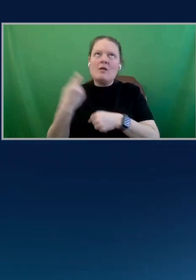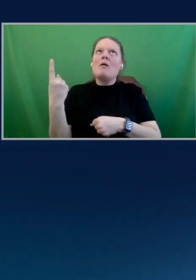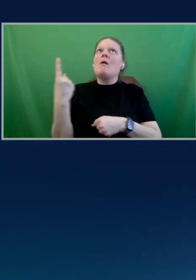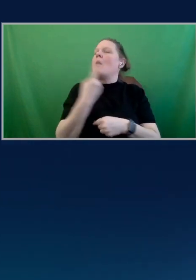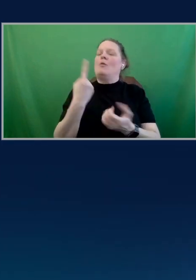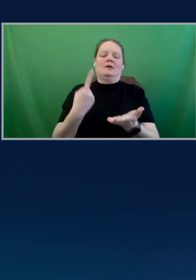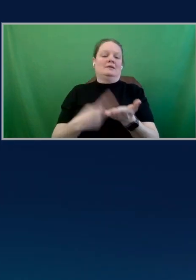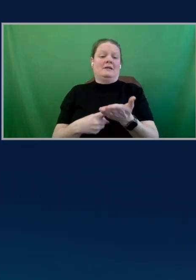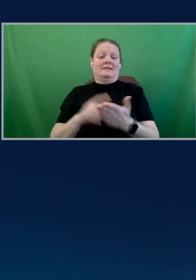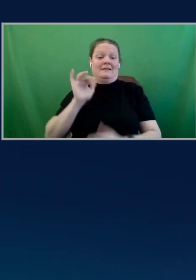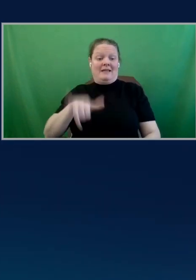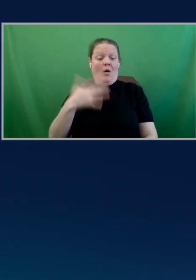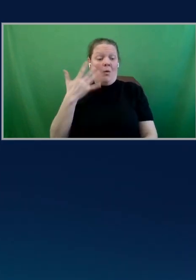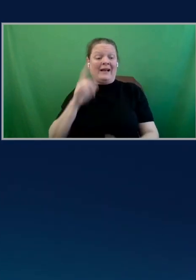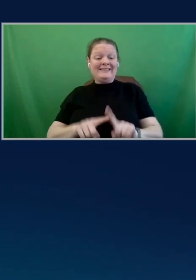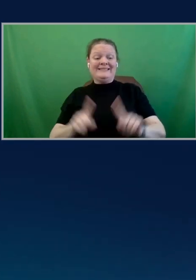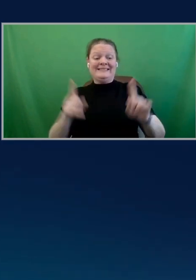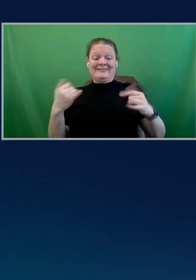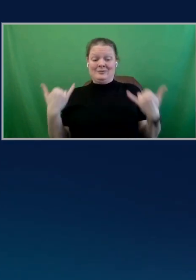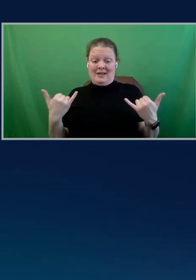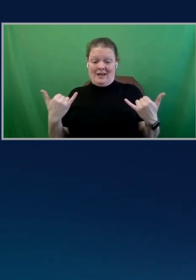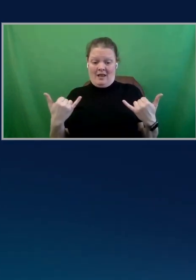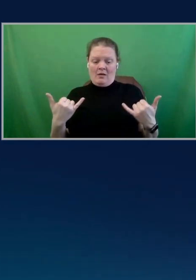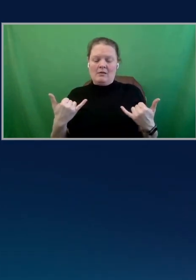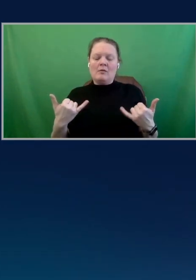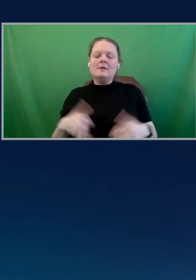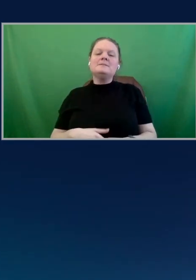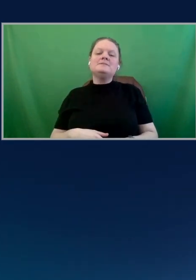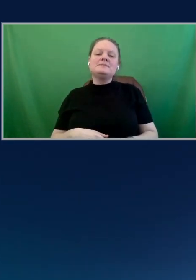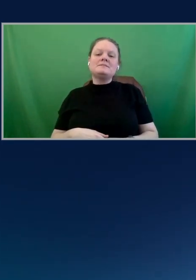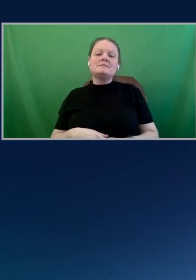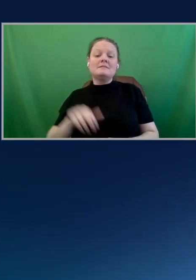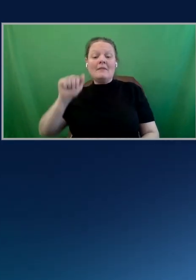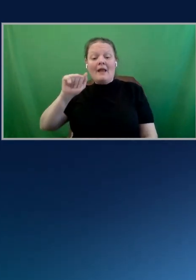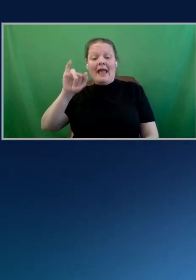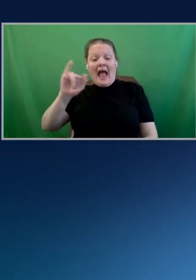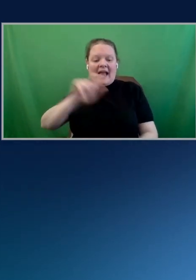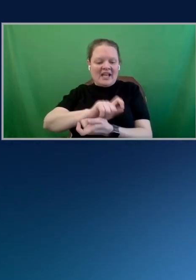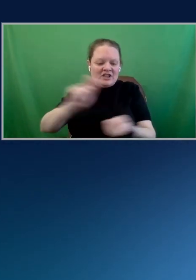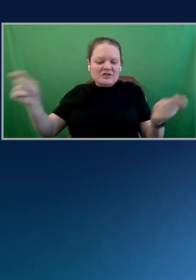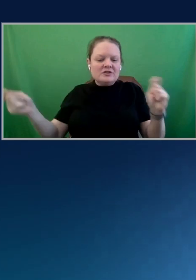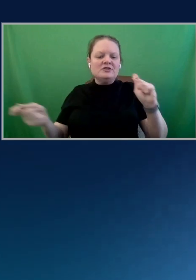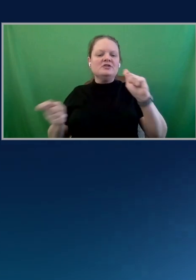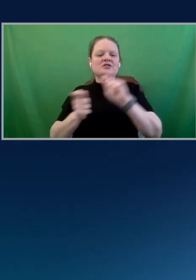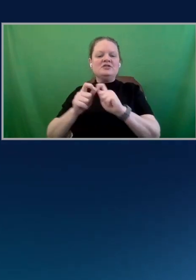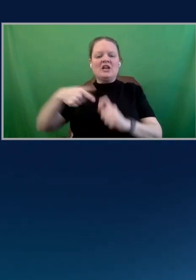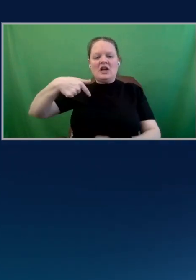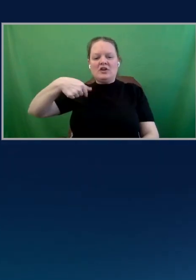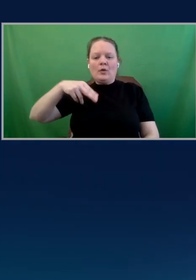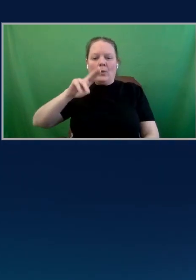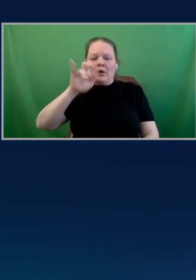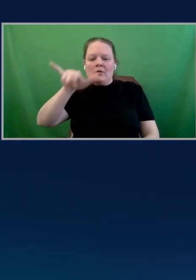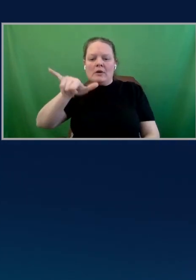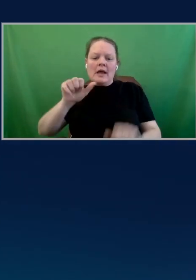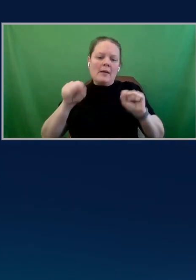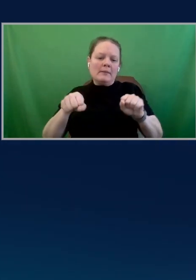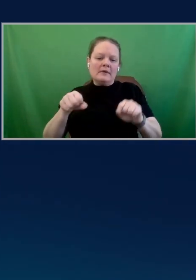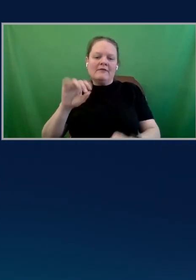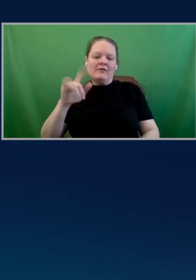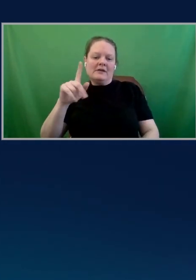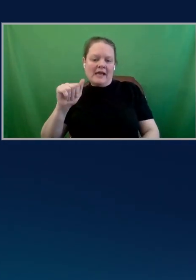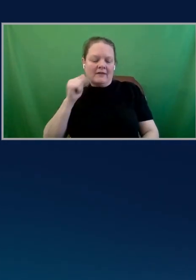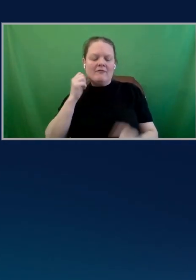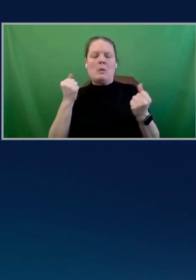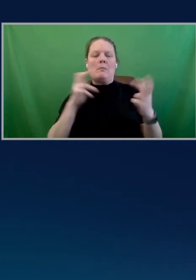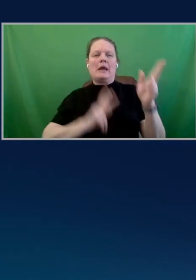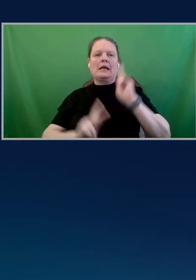it's different now is because AI has changed the queryability of the data for a lot of people, and it's really